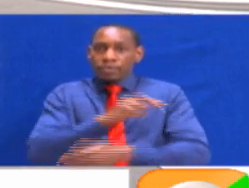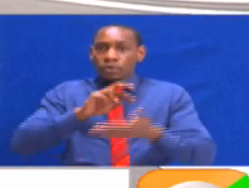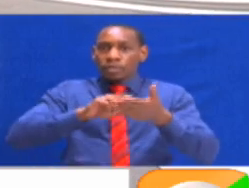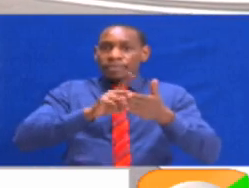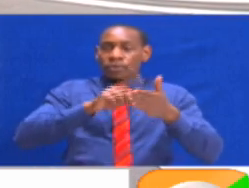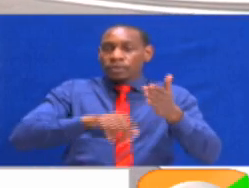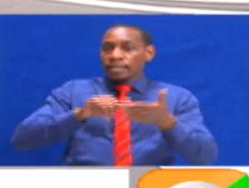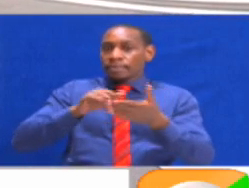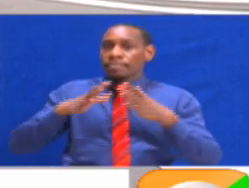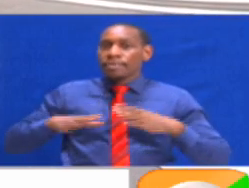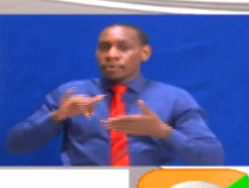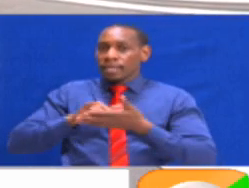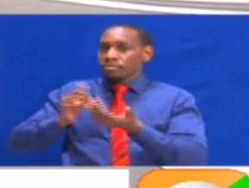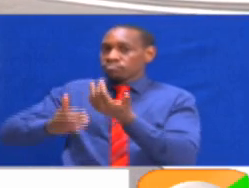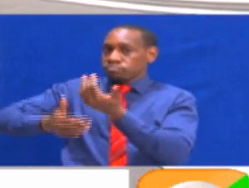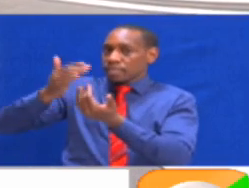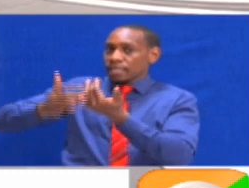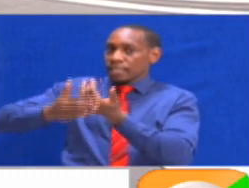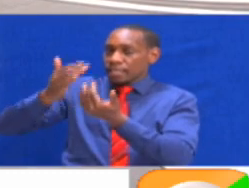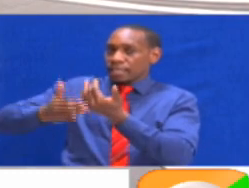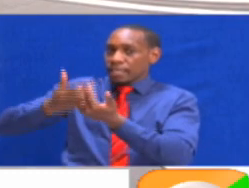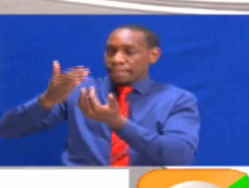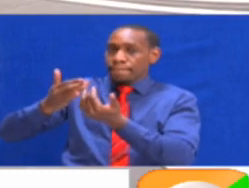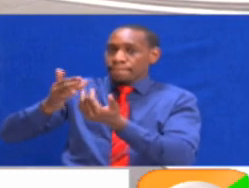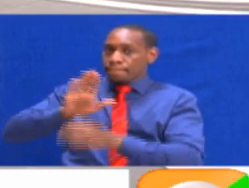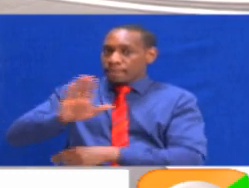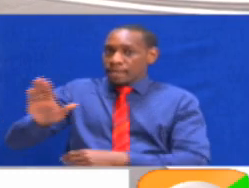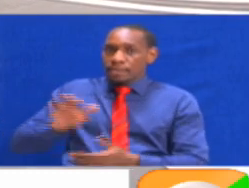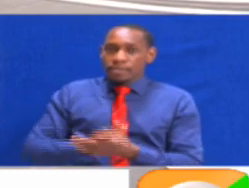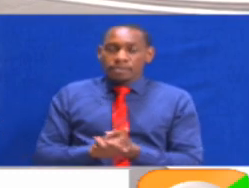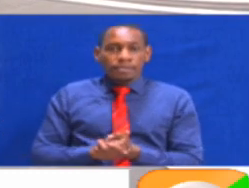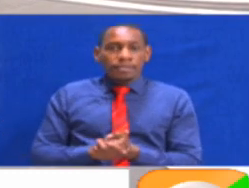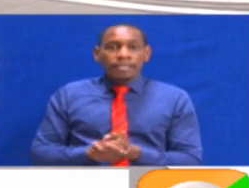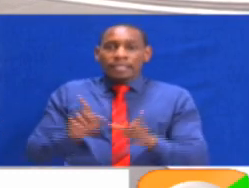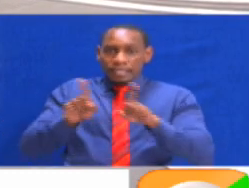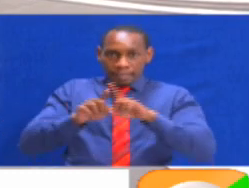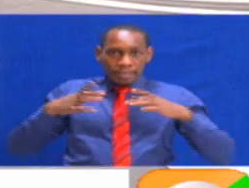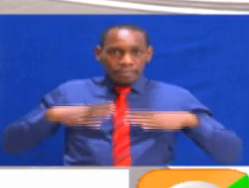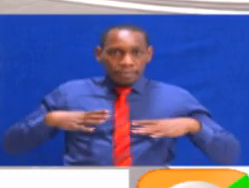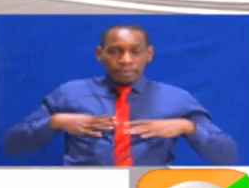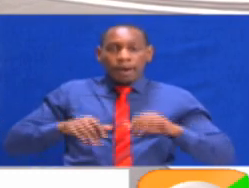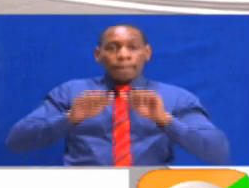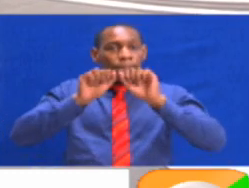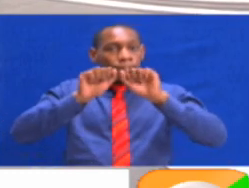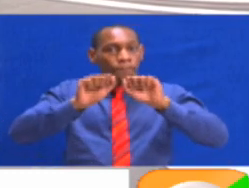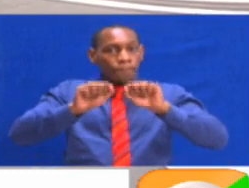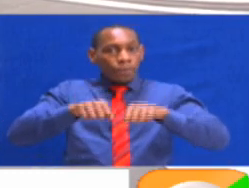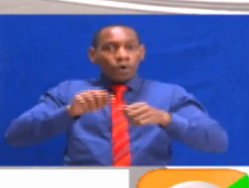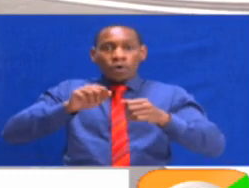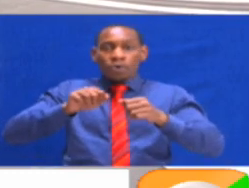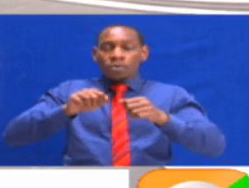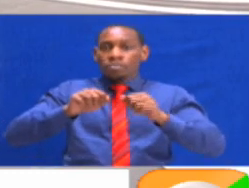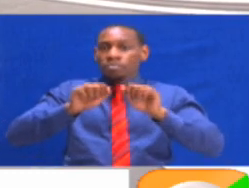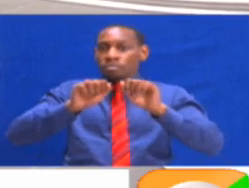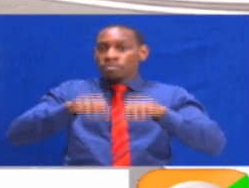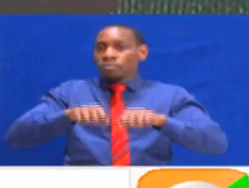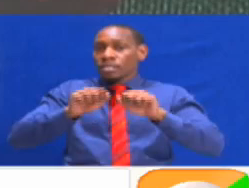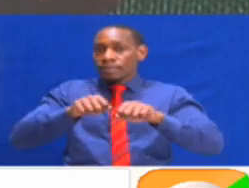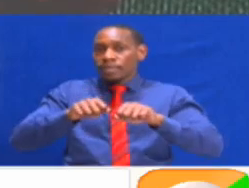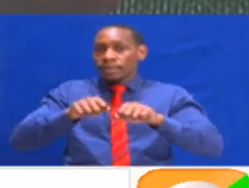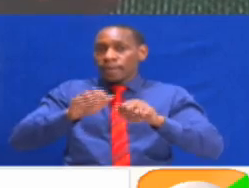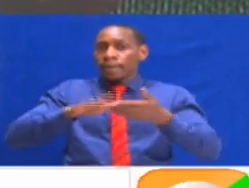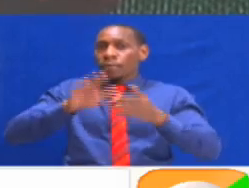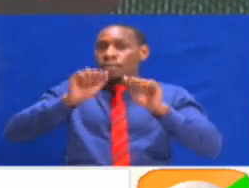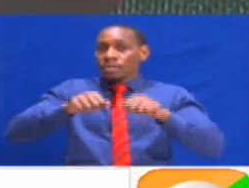that the people who handled them, their caregivers and that sort of thing, those people are more likely than not going